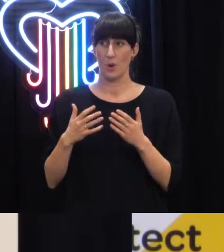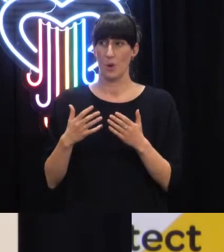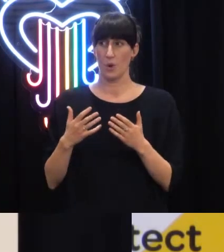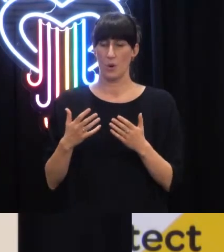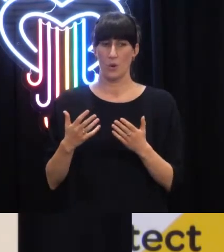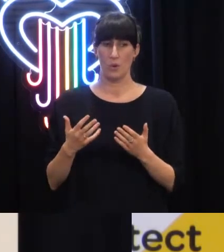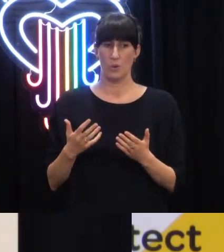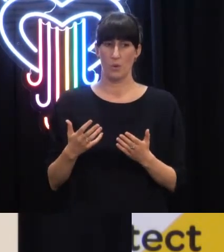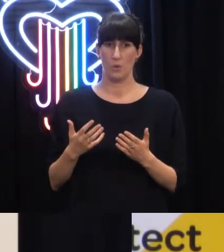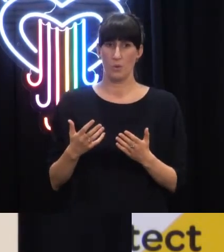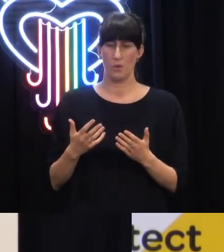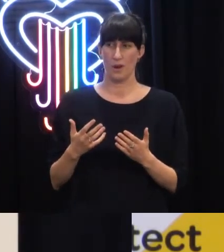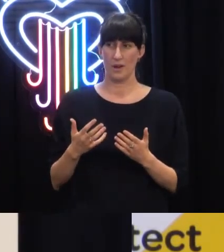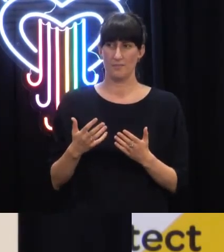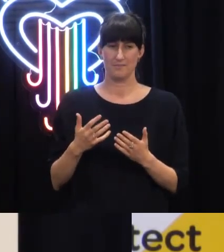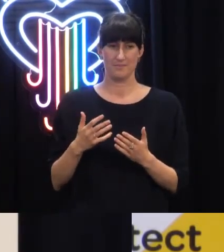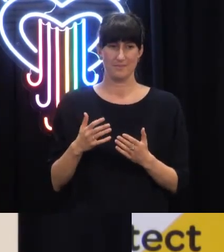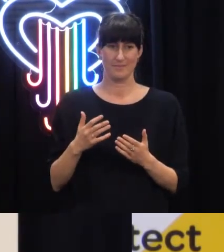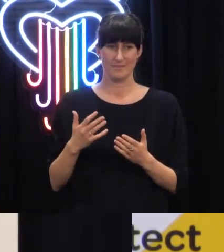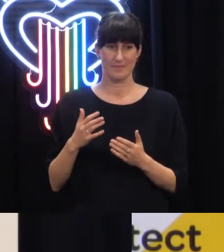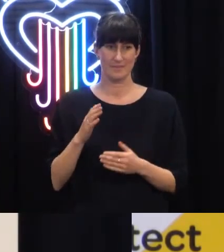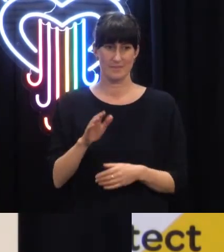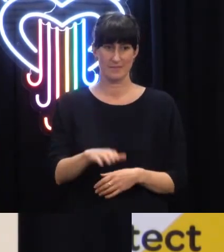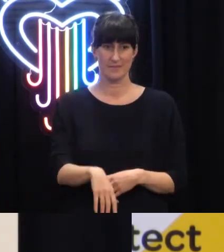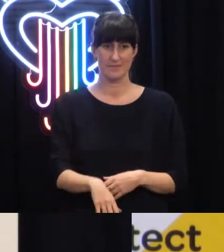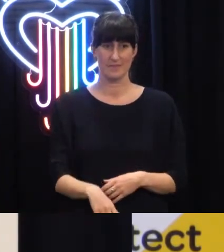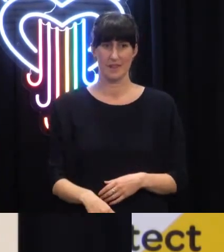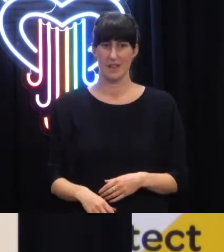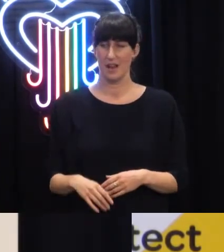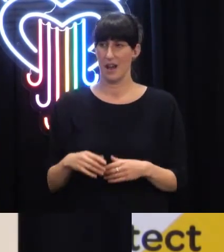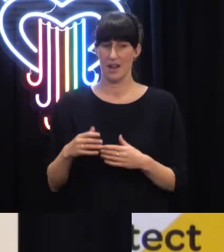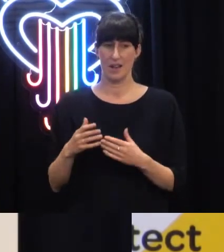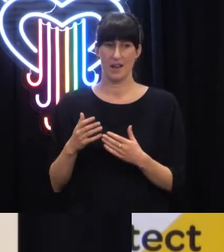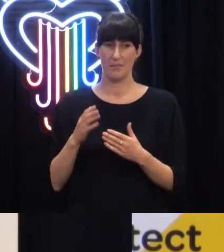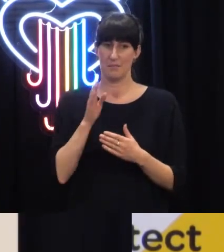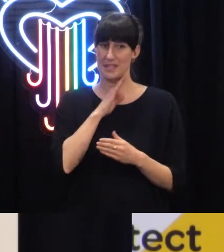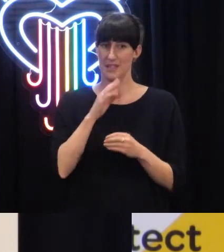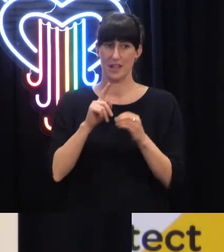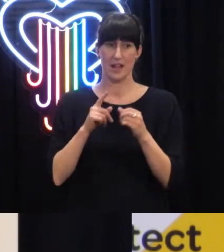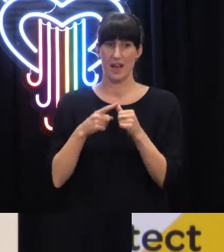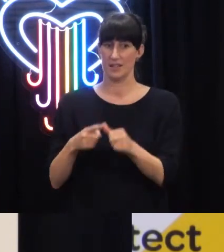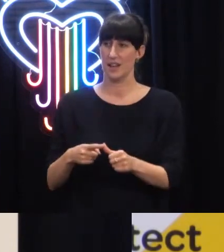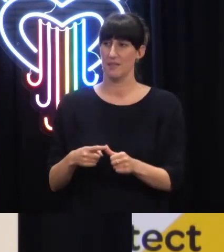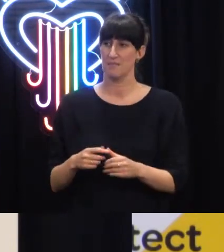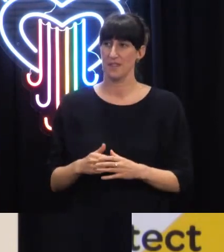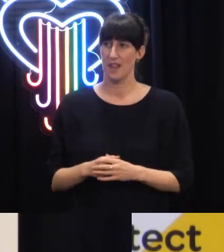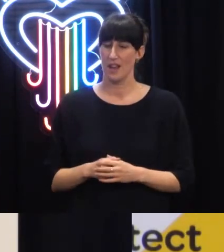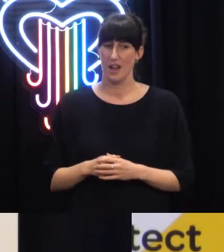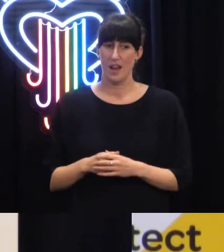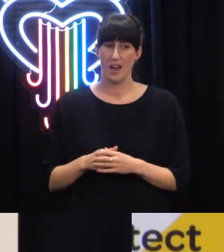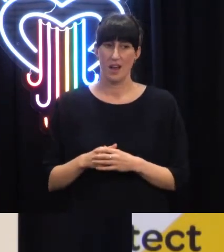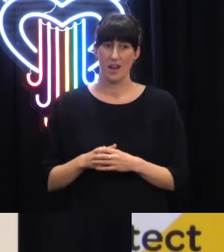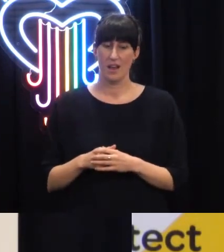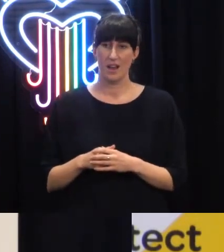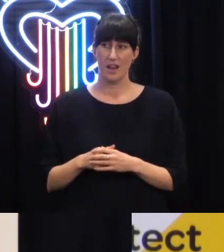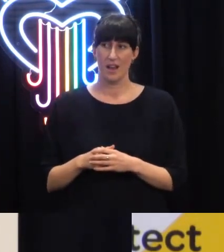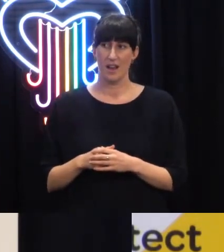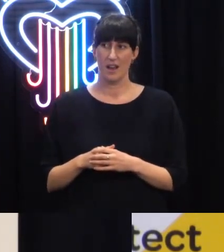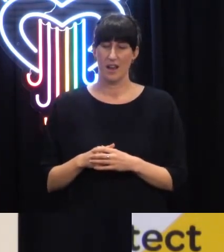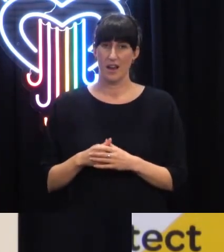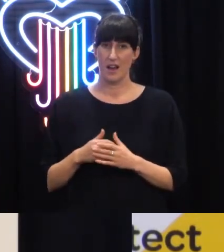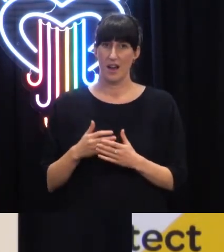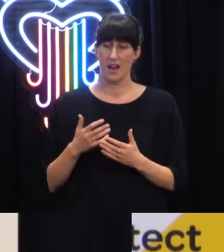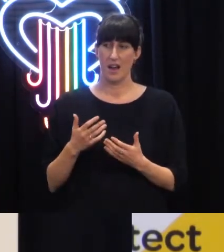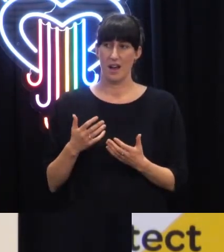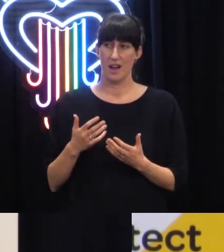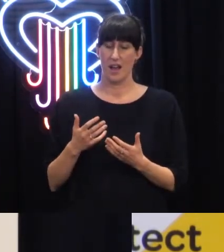In terms of the relative threat, there's no question what threat a pandemic poses to the immediate public health